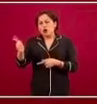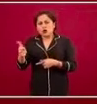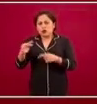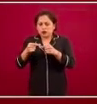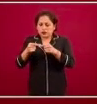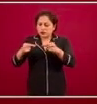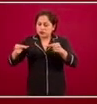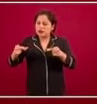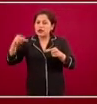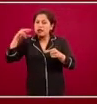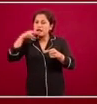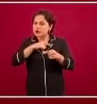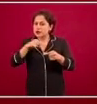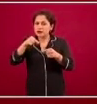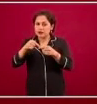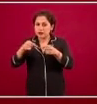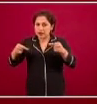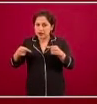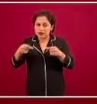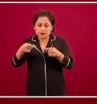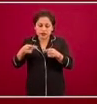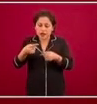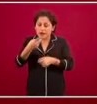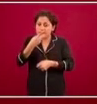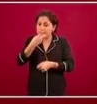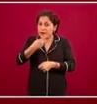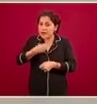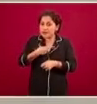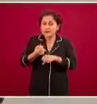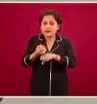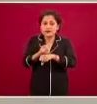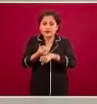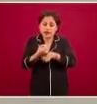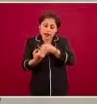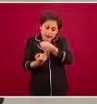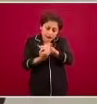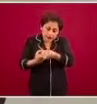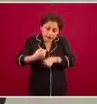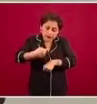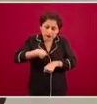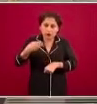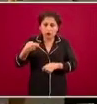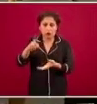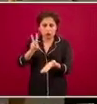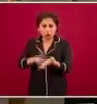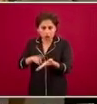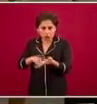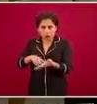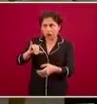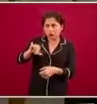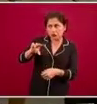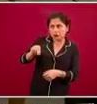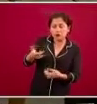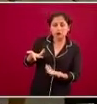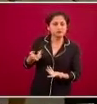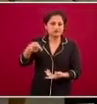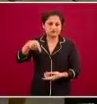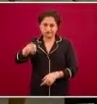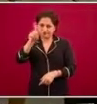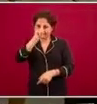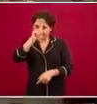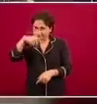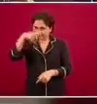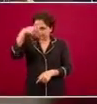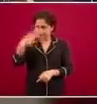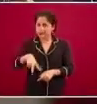But the fast tests that are based on detection of antibodies are not valid, and there is no recommendation in Mexico to use